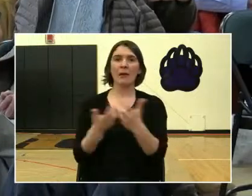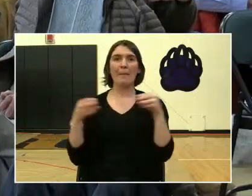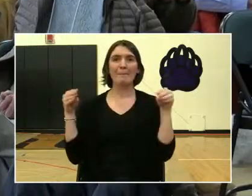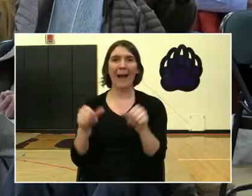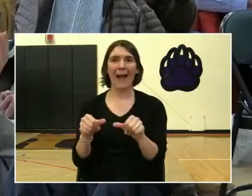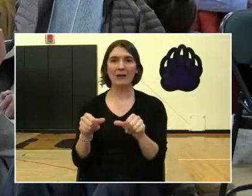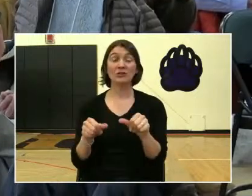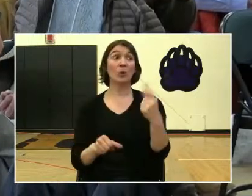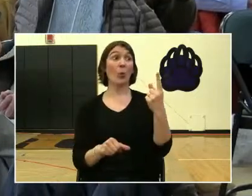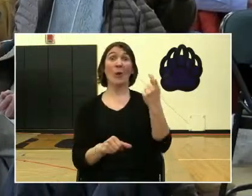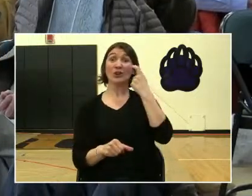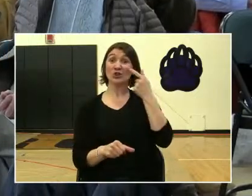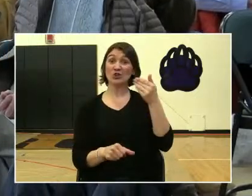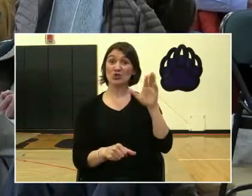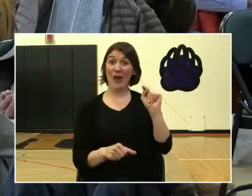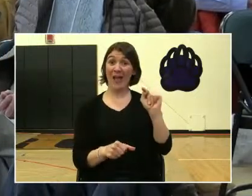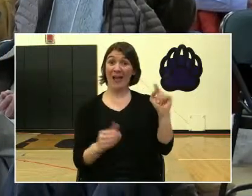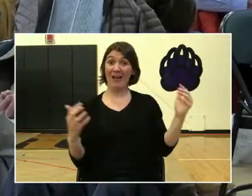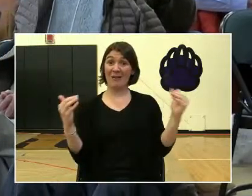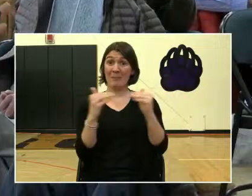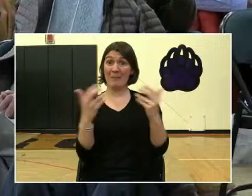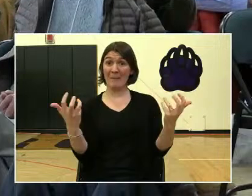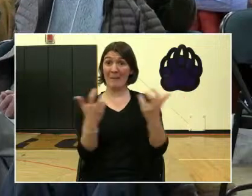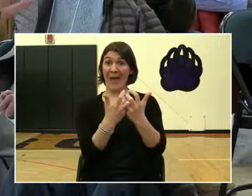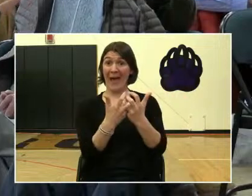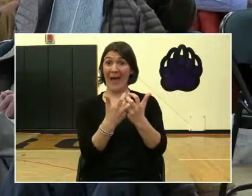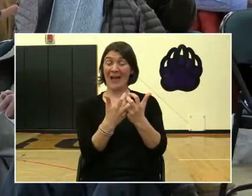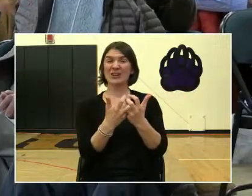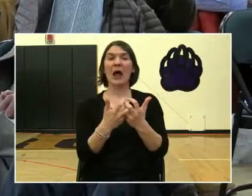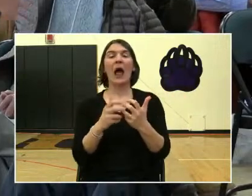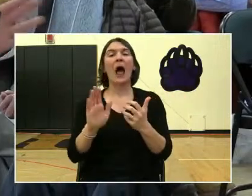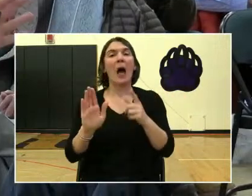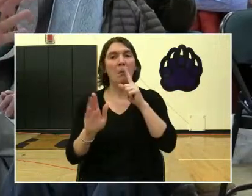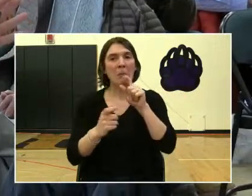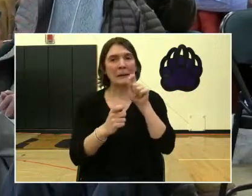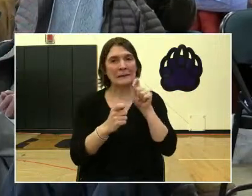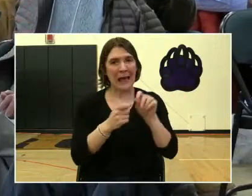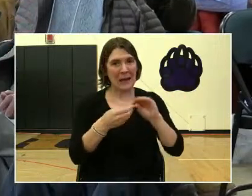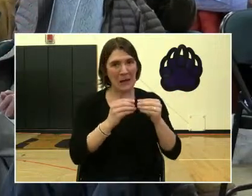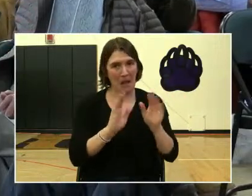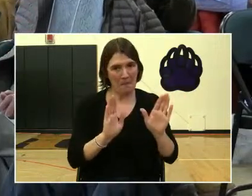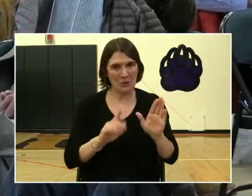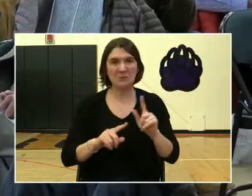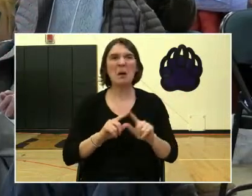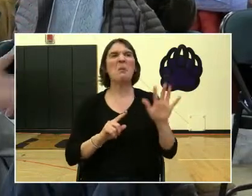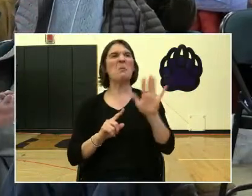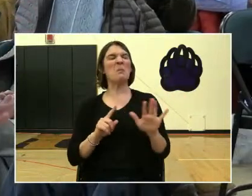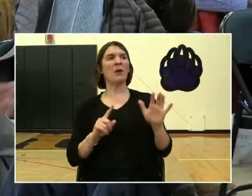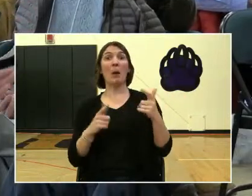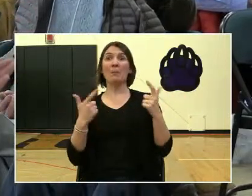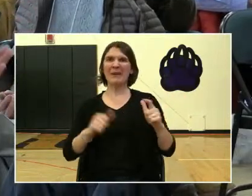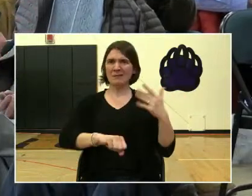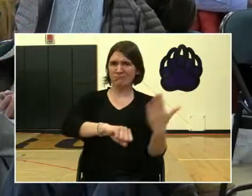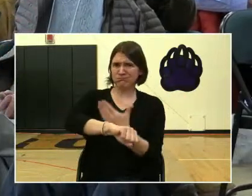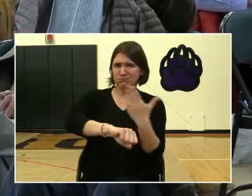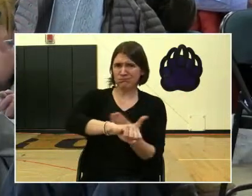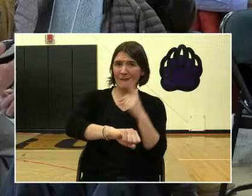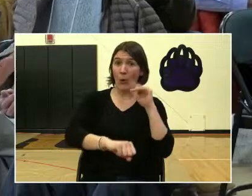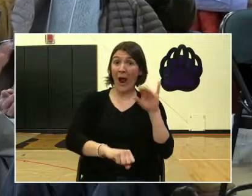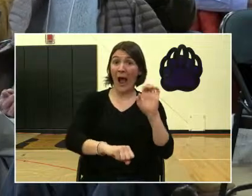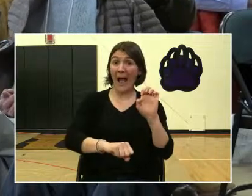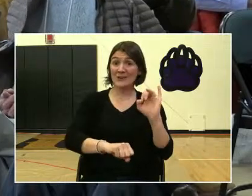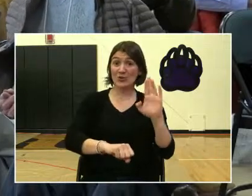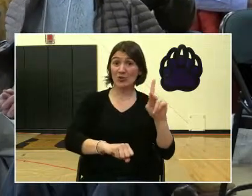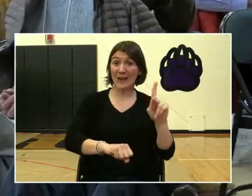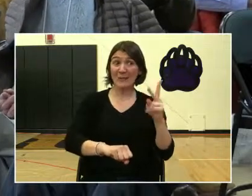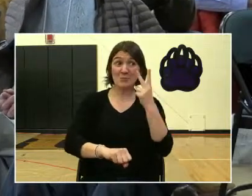example of a grant that we've matched and I don't profess to know the exact figures on this but we're doing a massive renovation on the ice rink